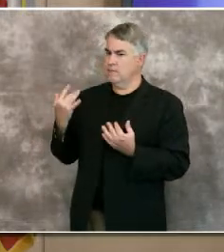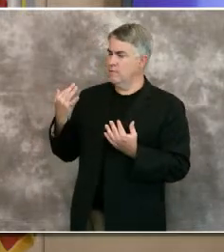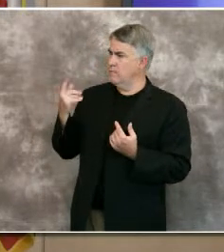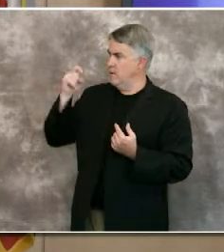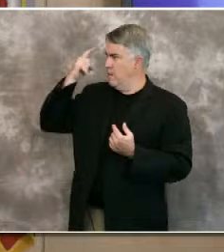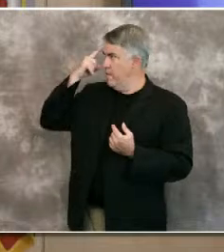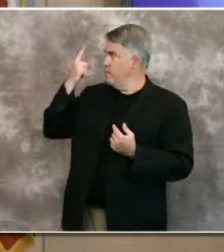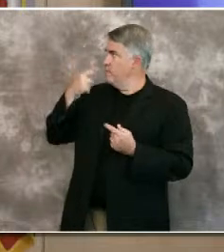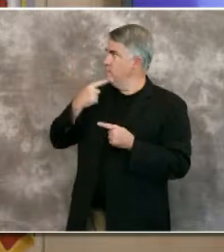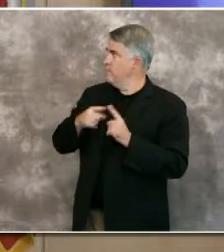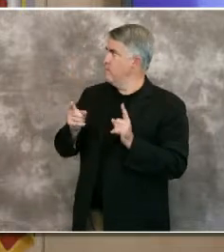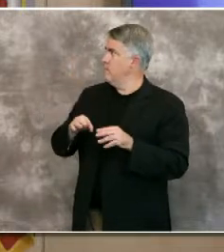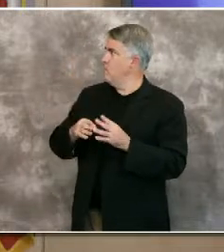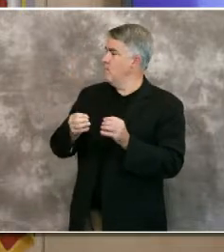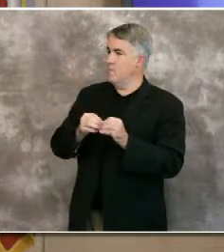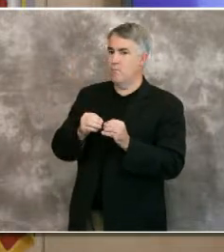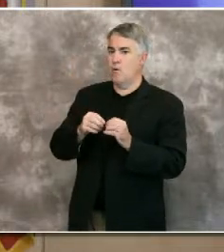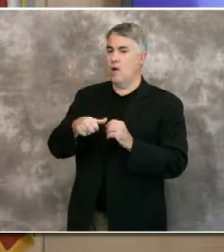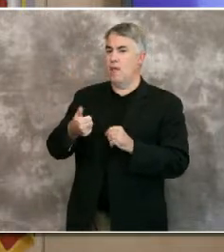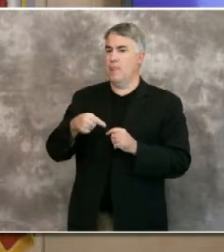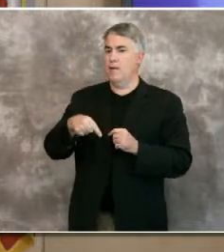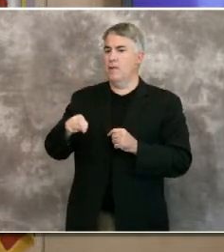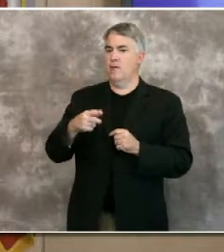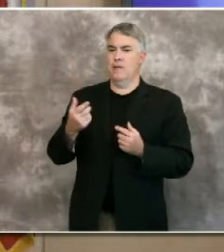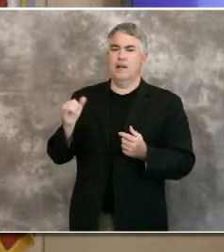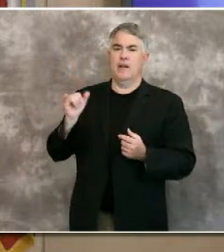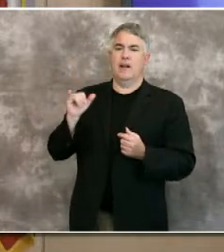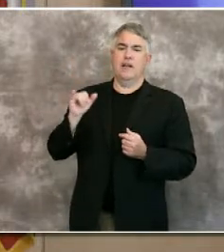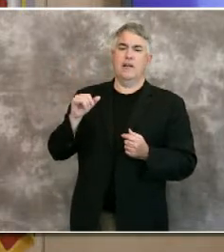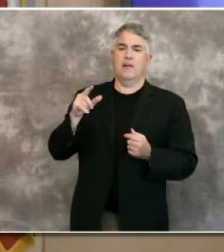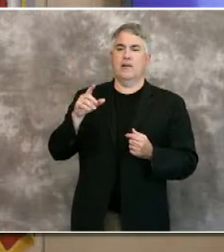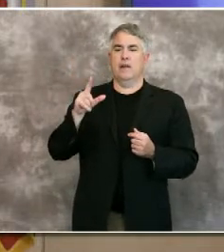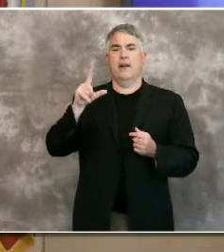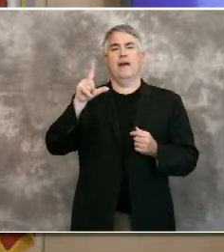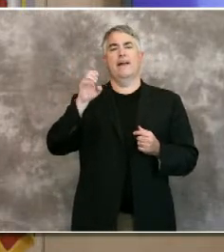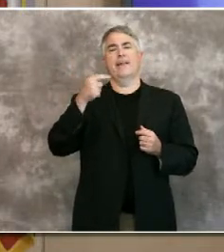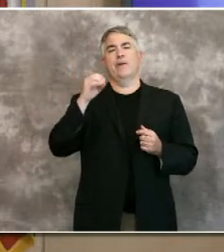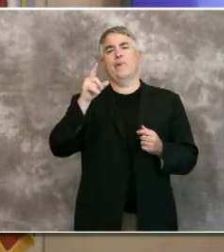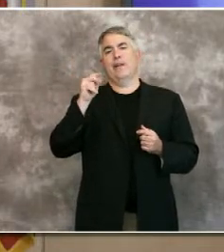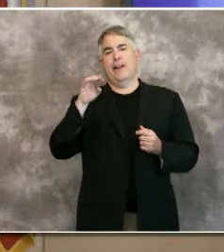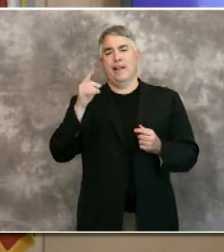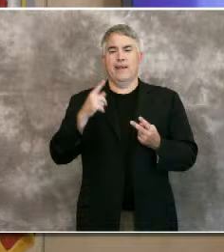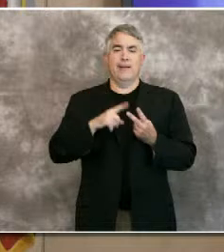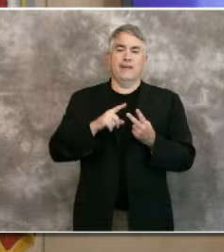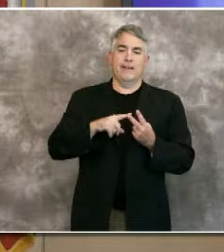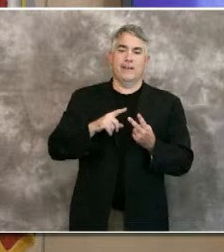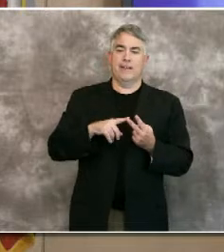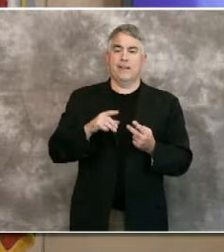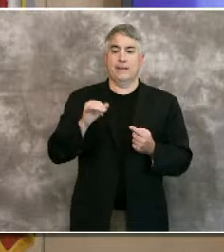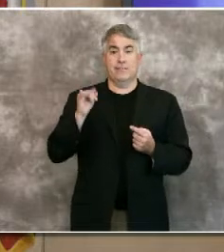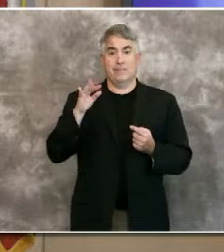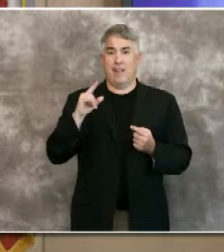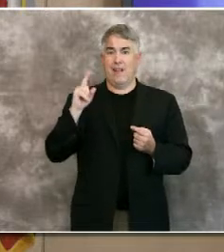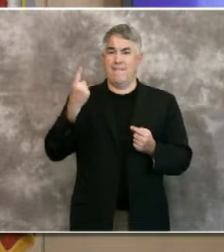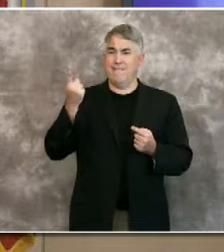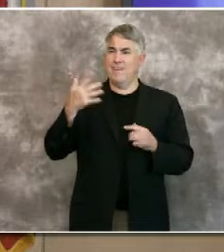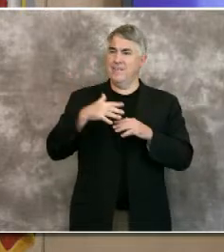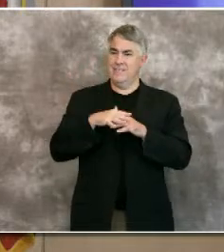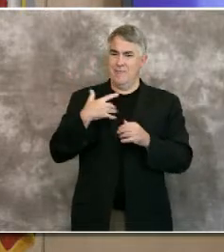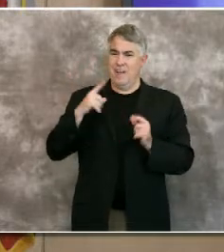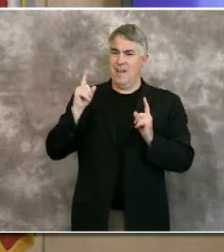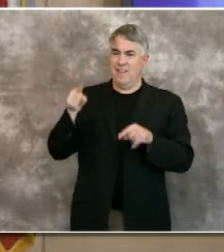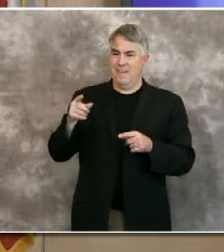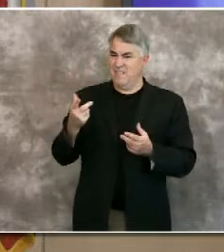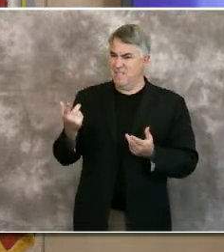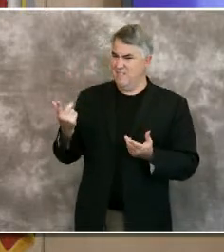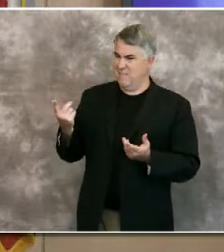when they can reopen. SeaWorld and Legoland have said they want to reopen July 1st. Could that pause that you're talking about